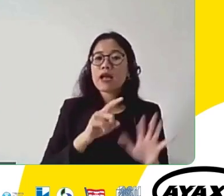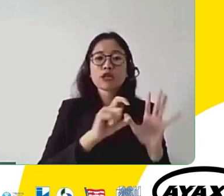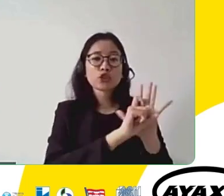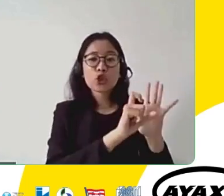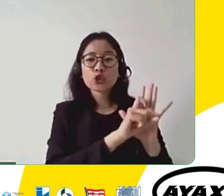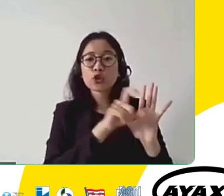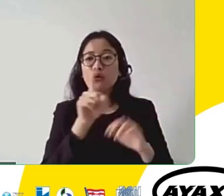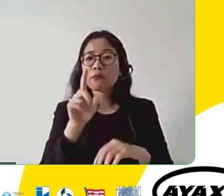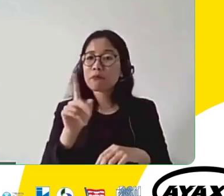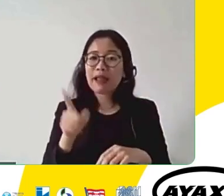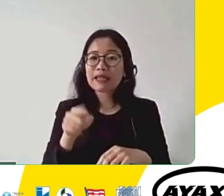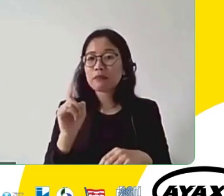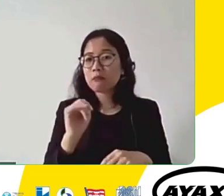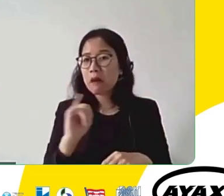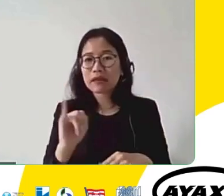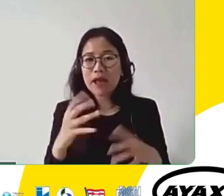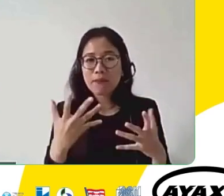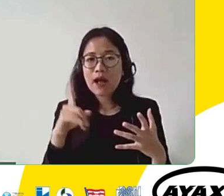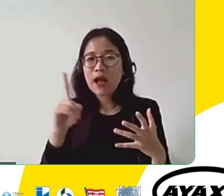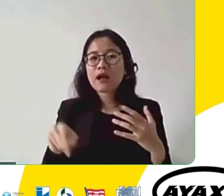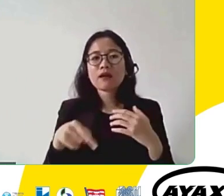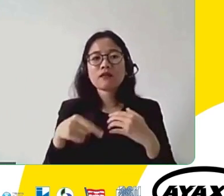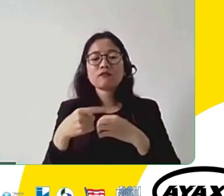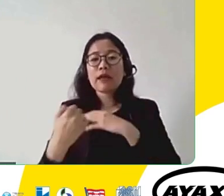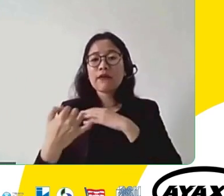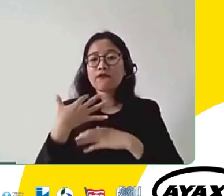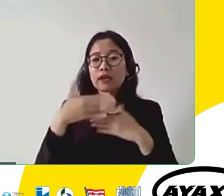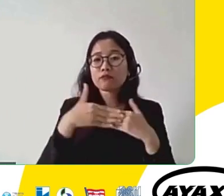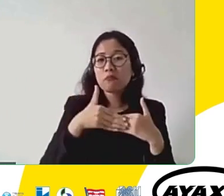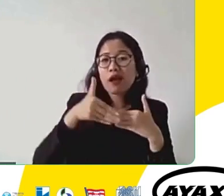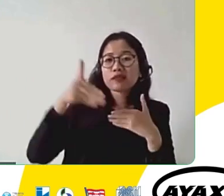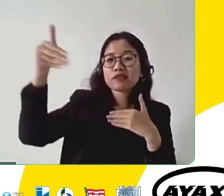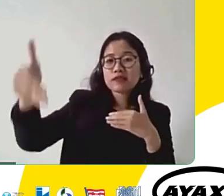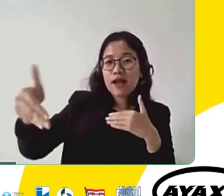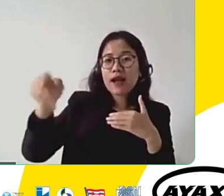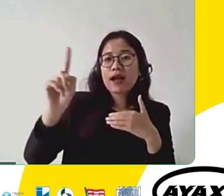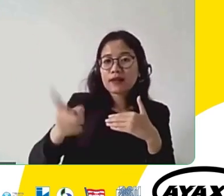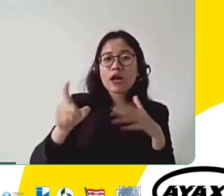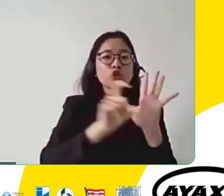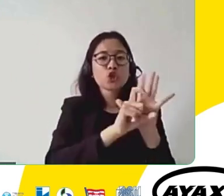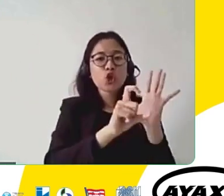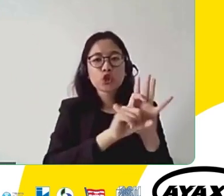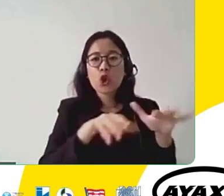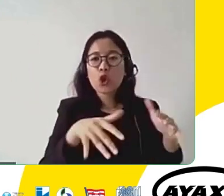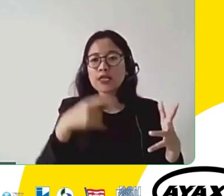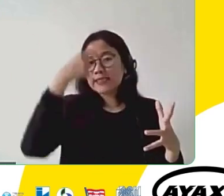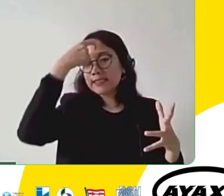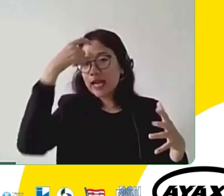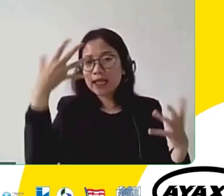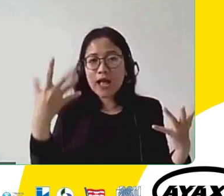stroke and lung cancer and others. In more detail, we can see here, it will affect it to